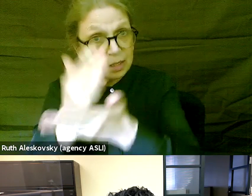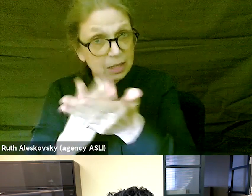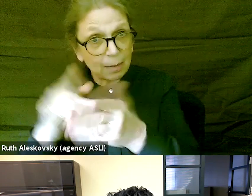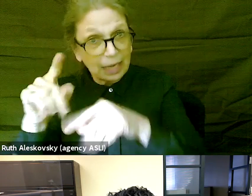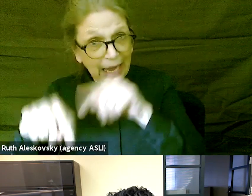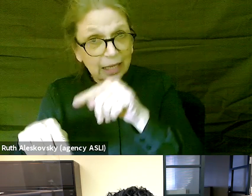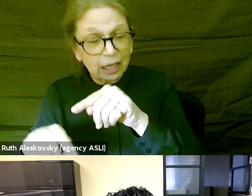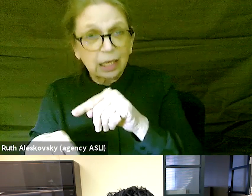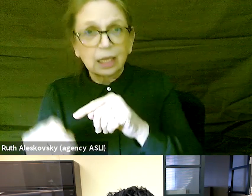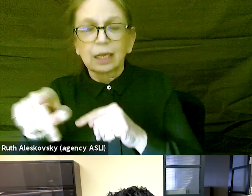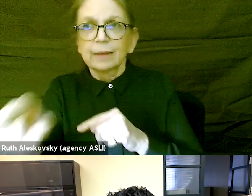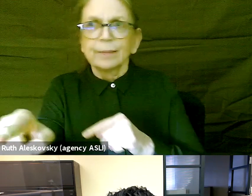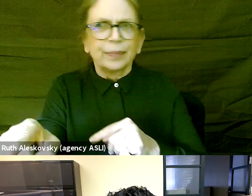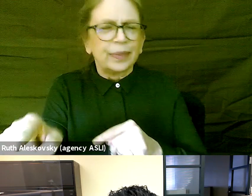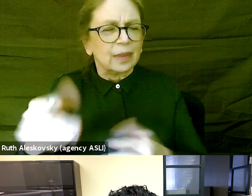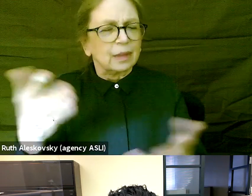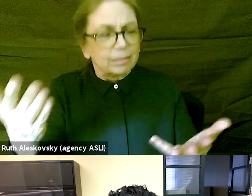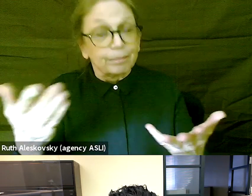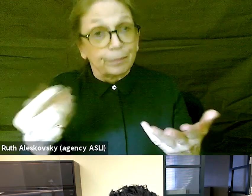how they're going to kind of weather the pandemic,